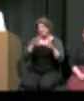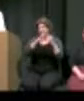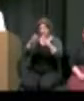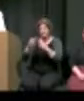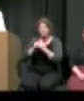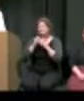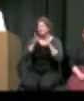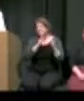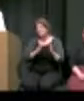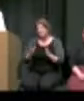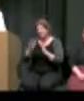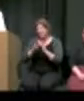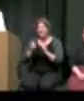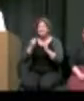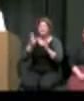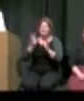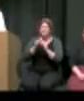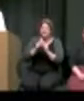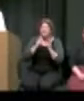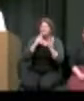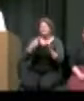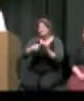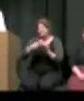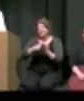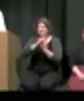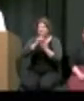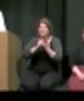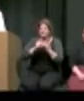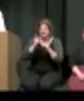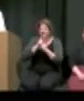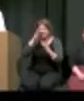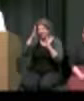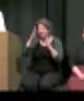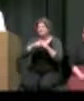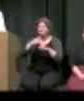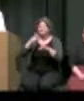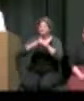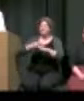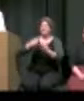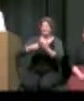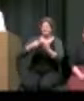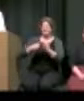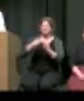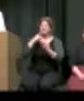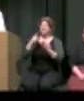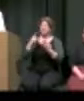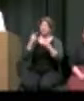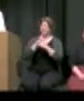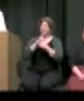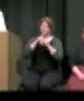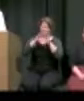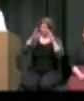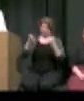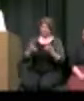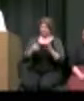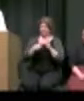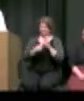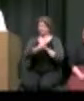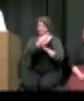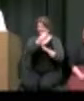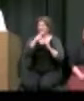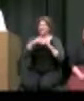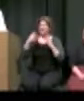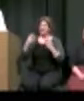plannings, a lot of design and tough conversations needed to be had to make it to today, to be